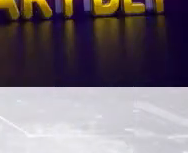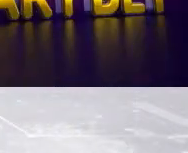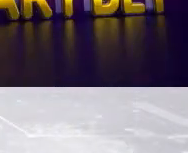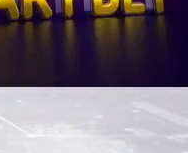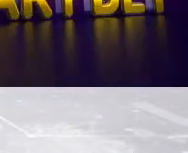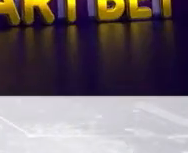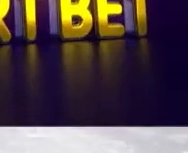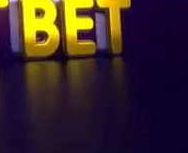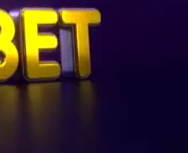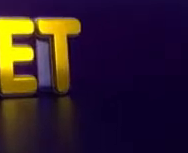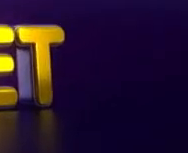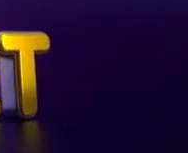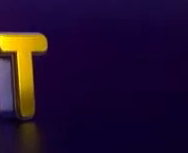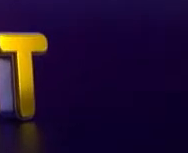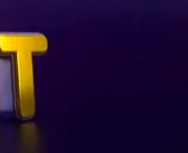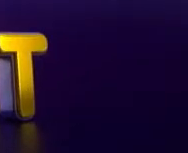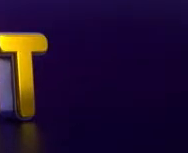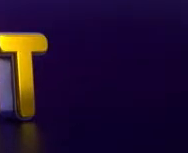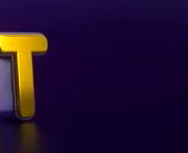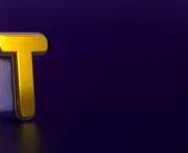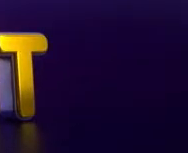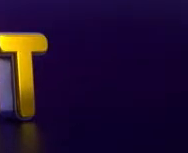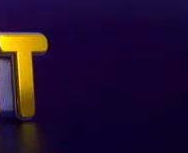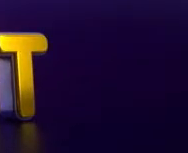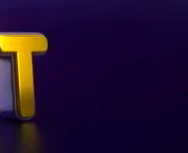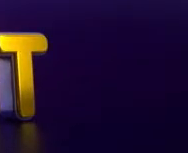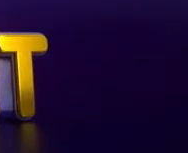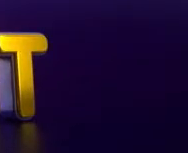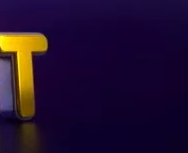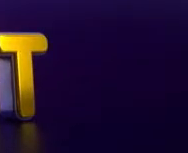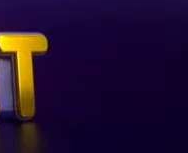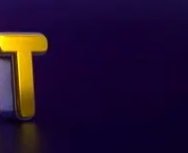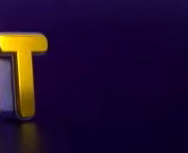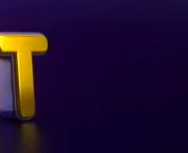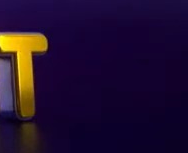Sports News is brought to you by Mozart Beat.